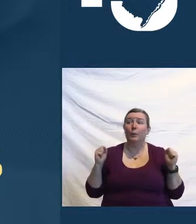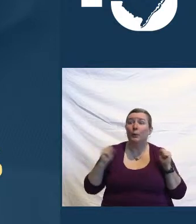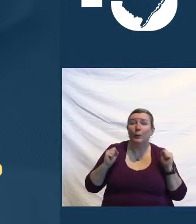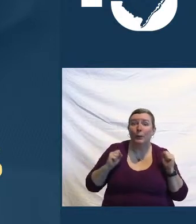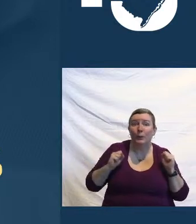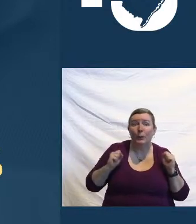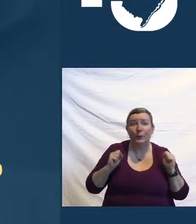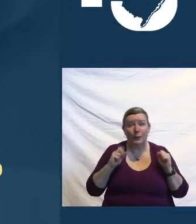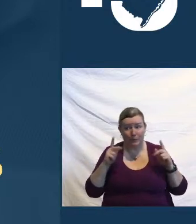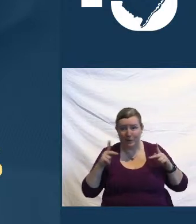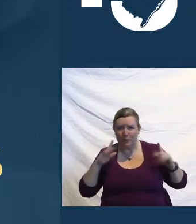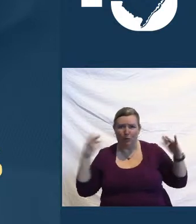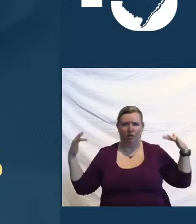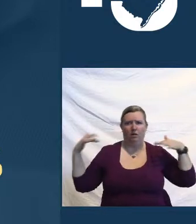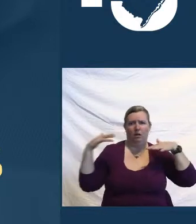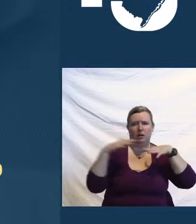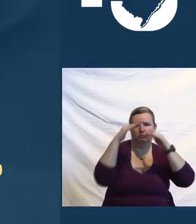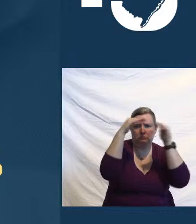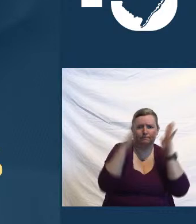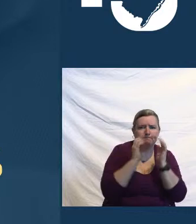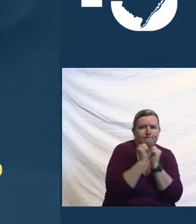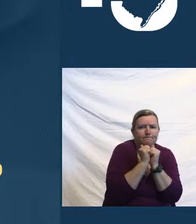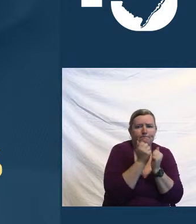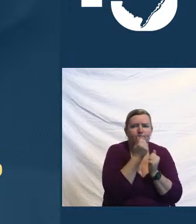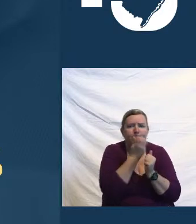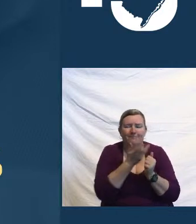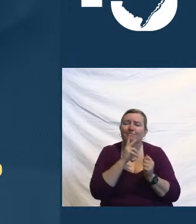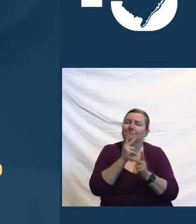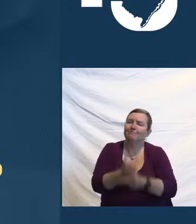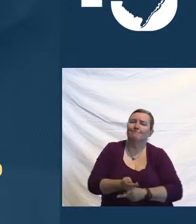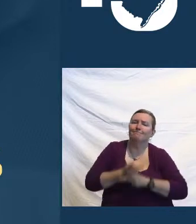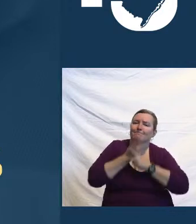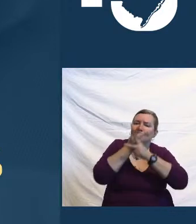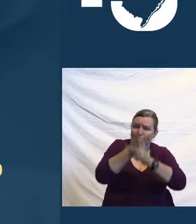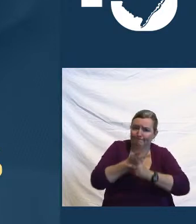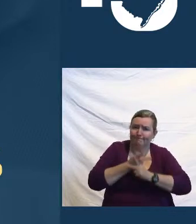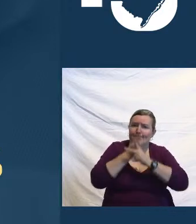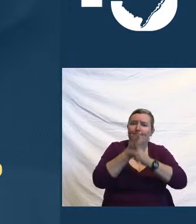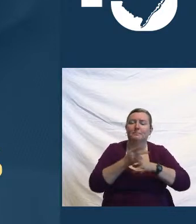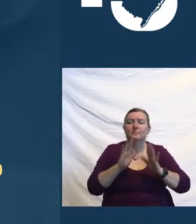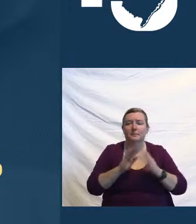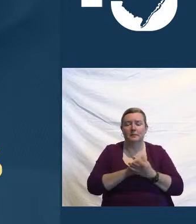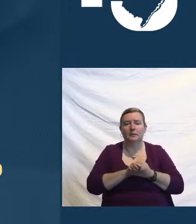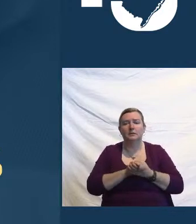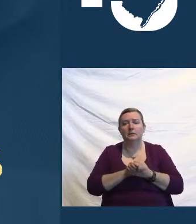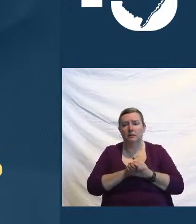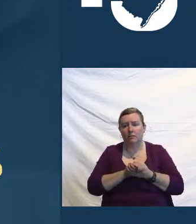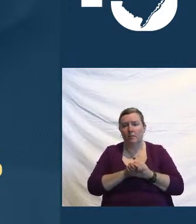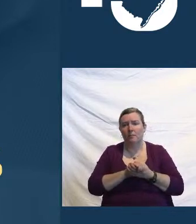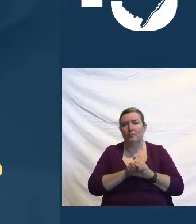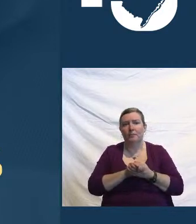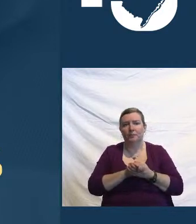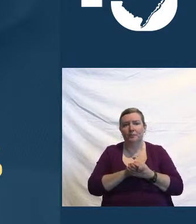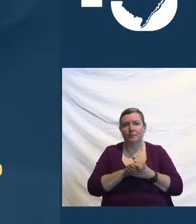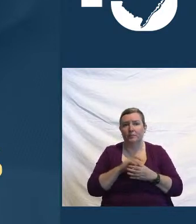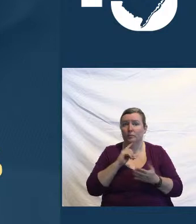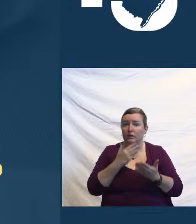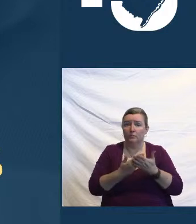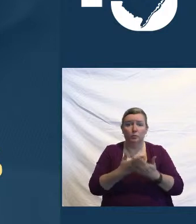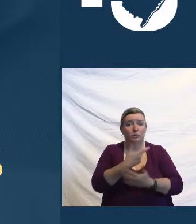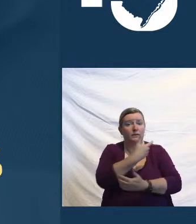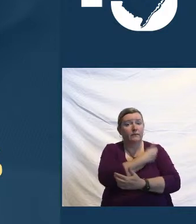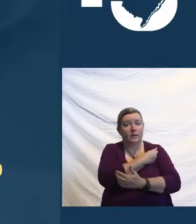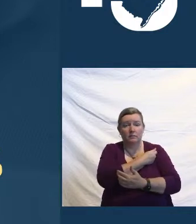need to remain vigilant. And referring back to our breakthrough slides, this is another case for vaccination and the proof that you are